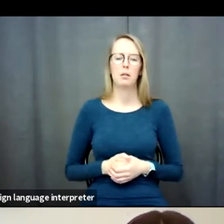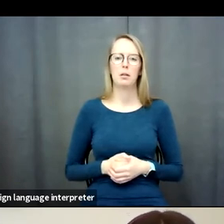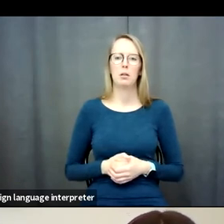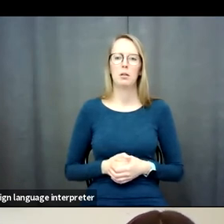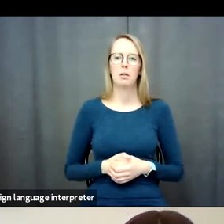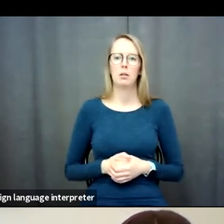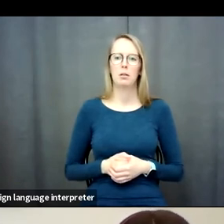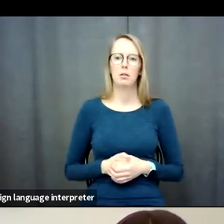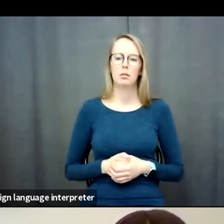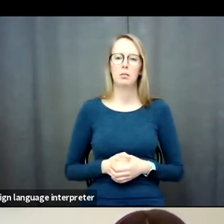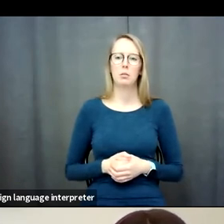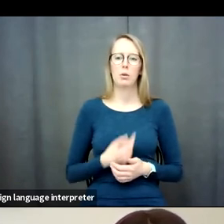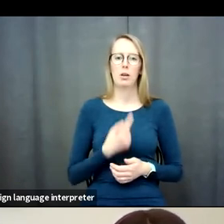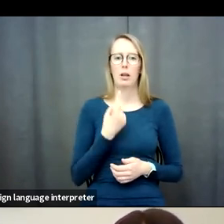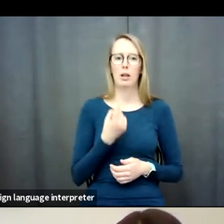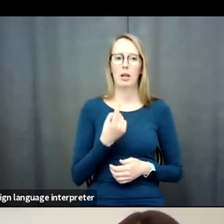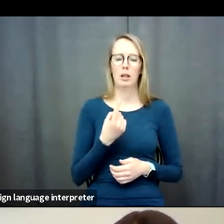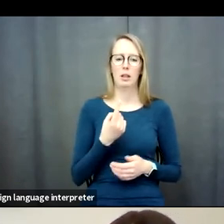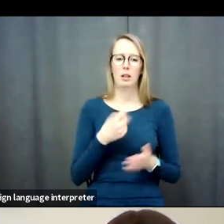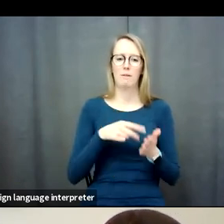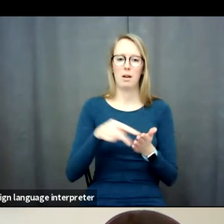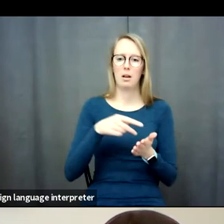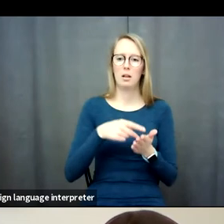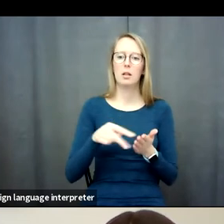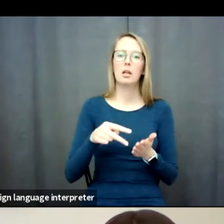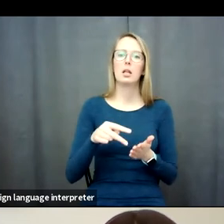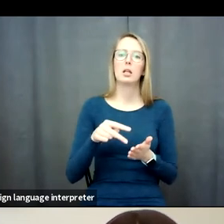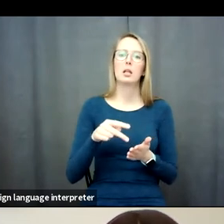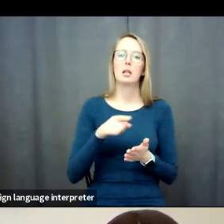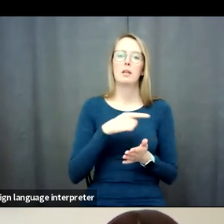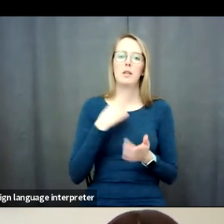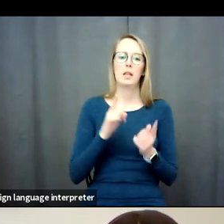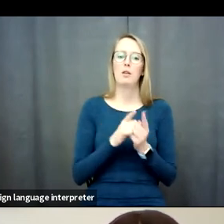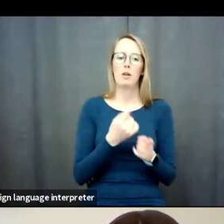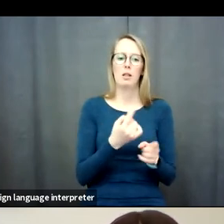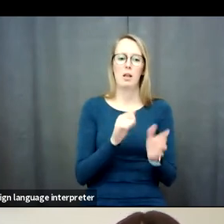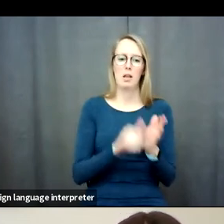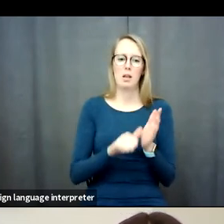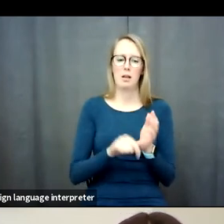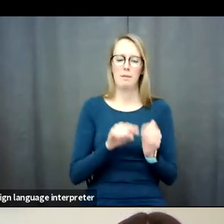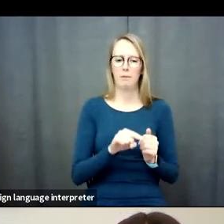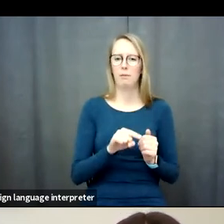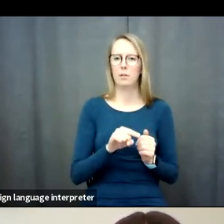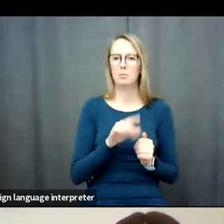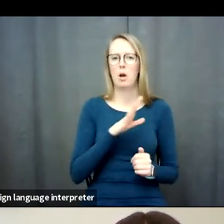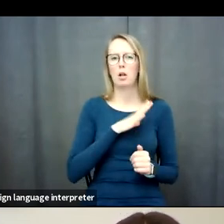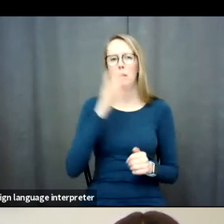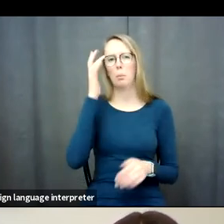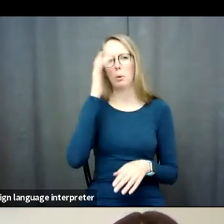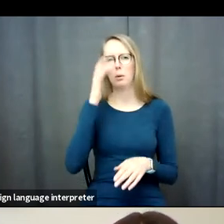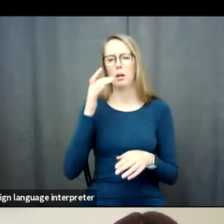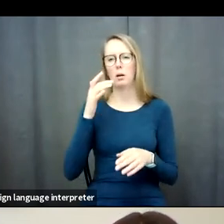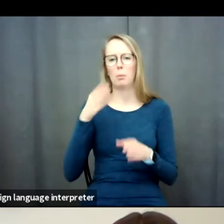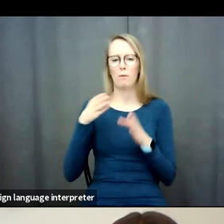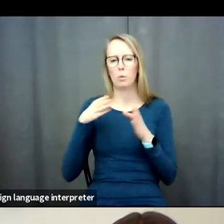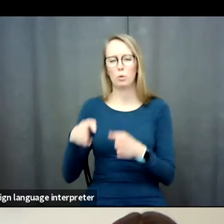And in one of the walks, we met one student who had problems with concentrated in